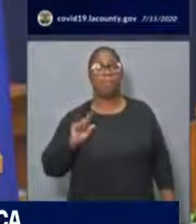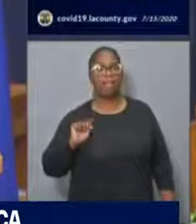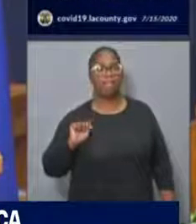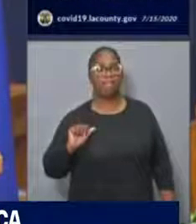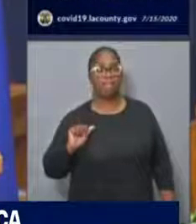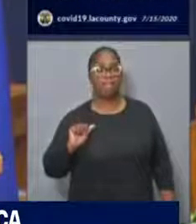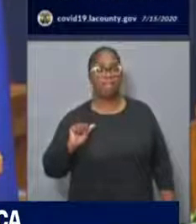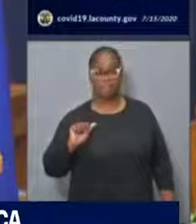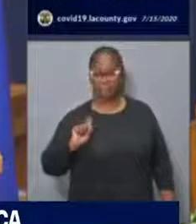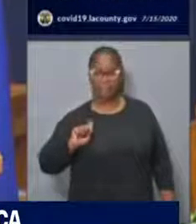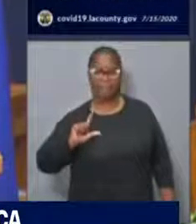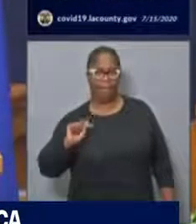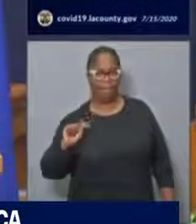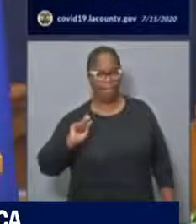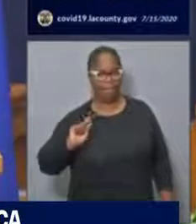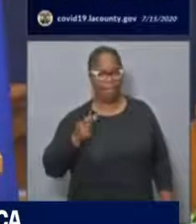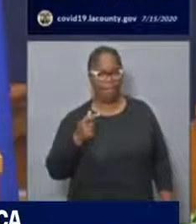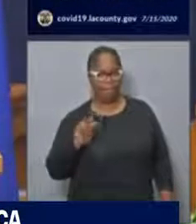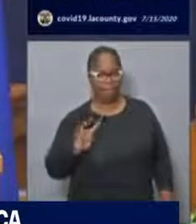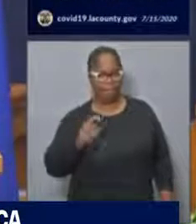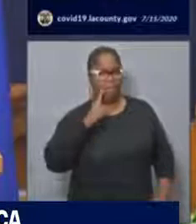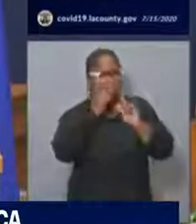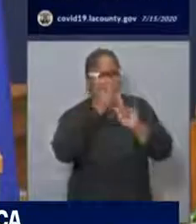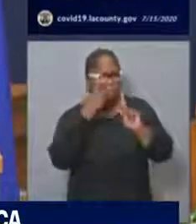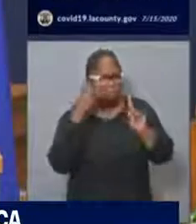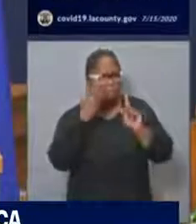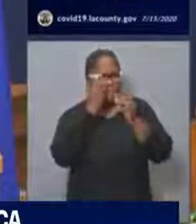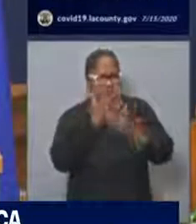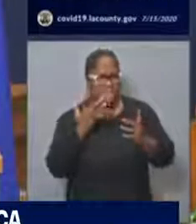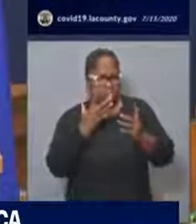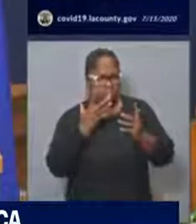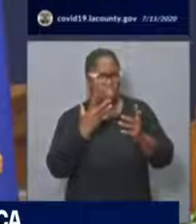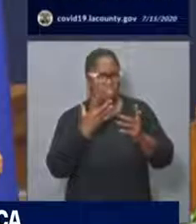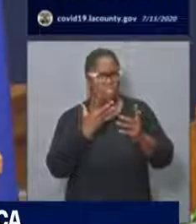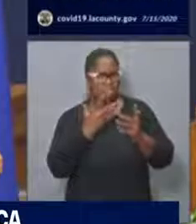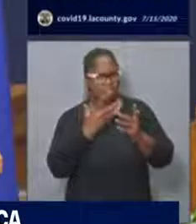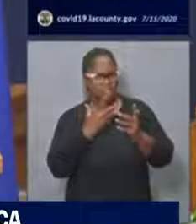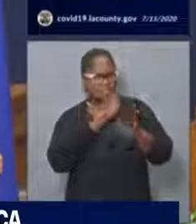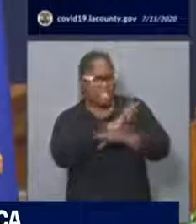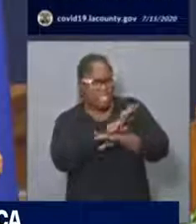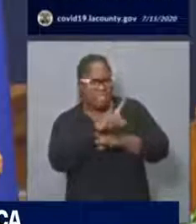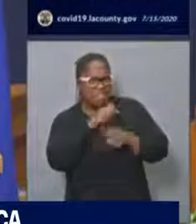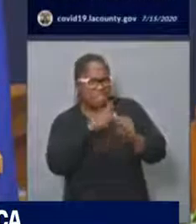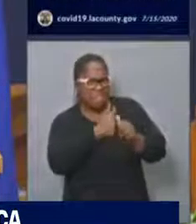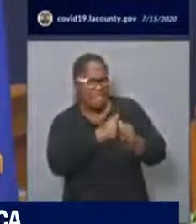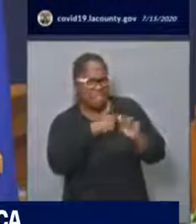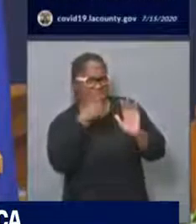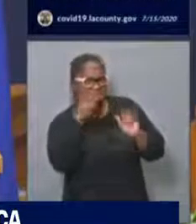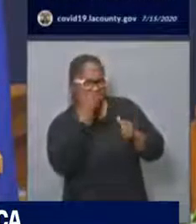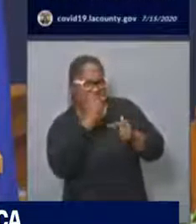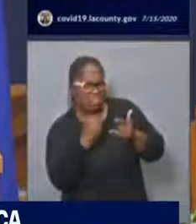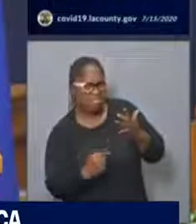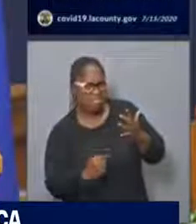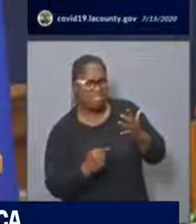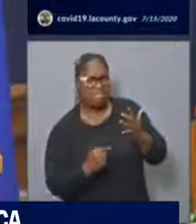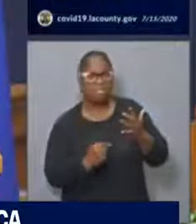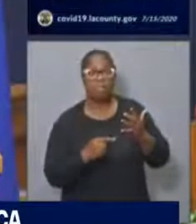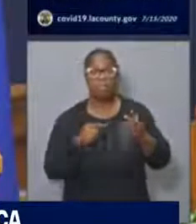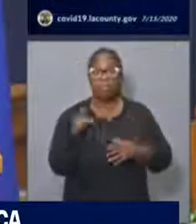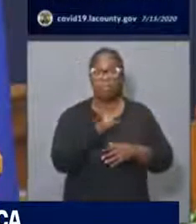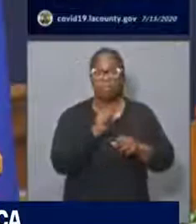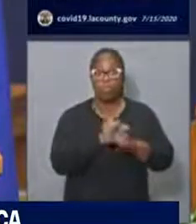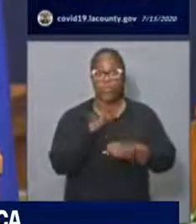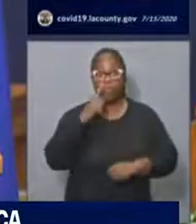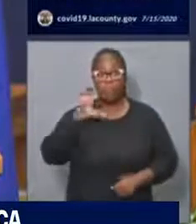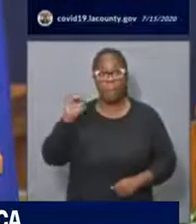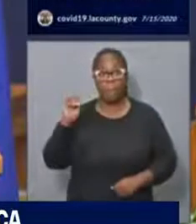information about these necessary protocols. Businesses are required to follow. And I also want to encourage employees to call